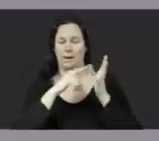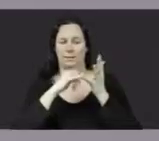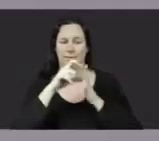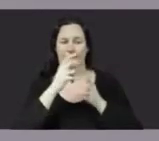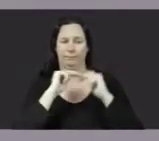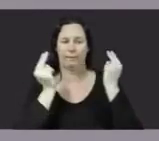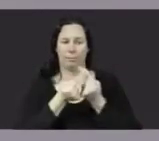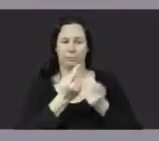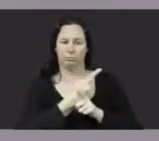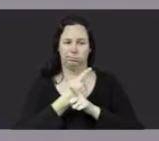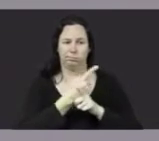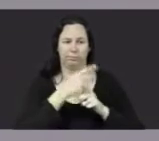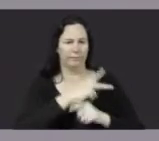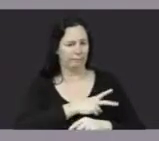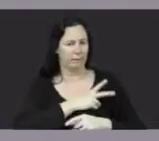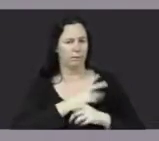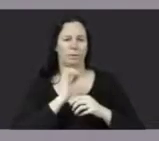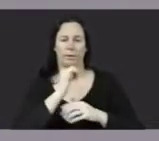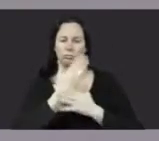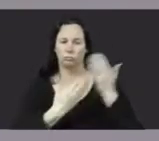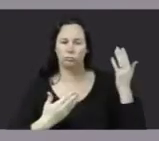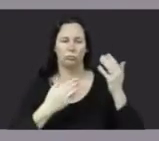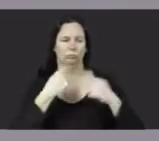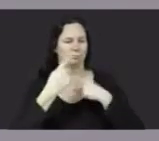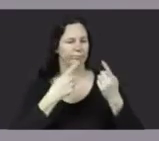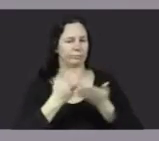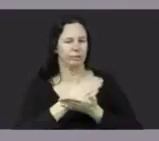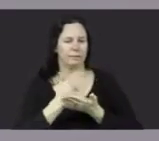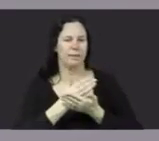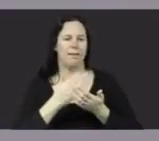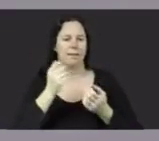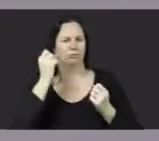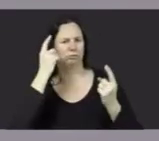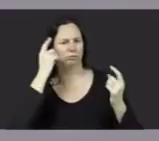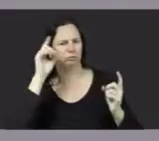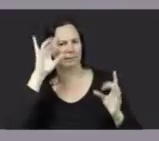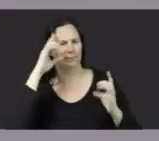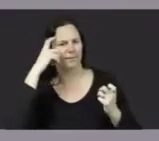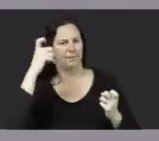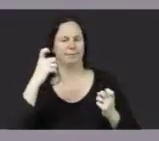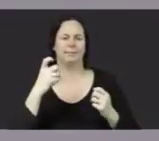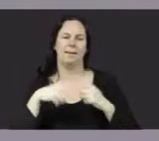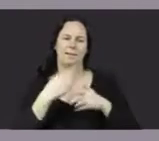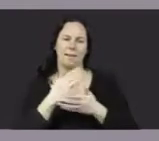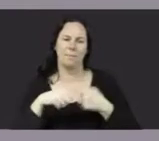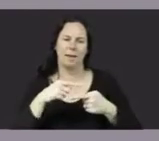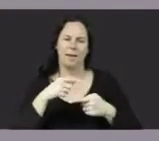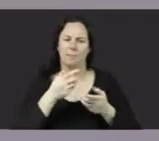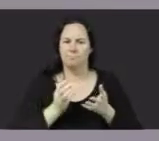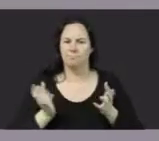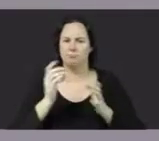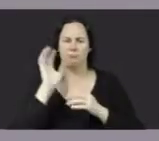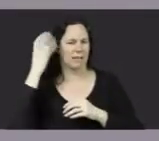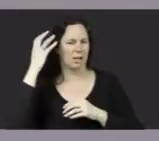I had this crazy idea to bring information to the masses, and the radio station picked up my proposal